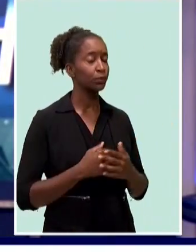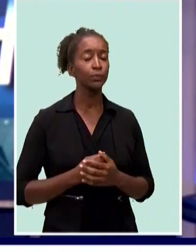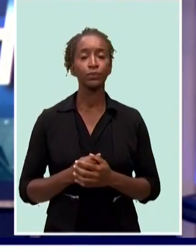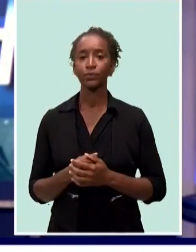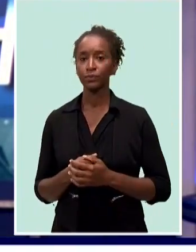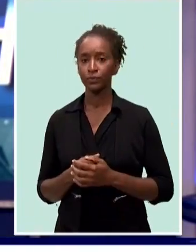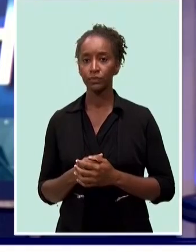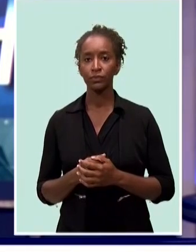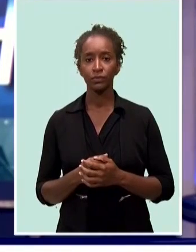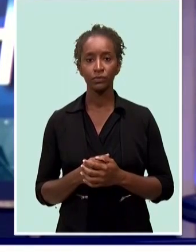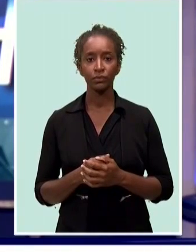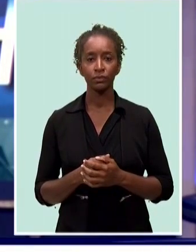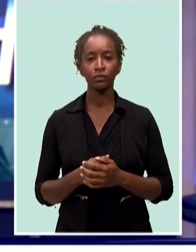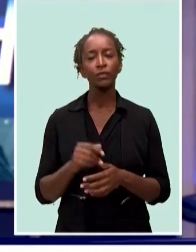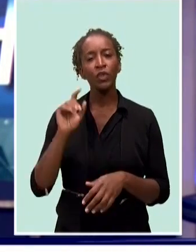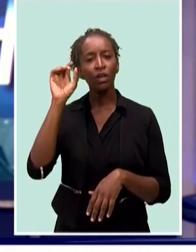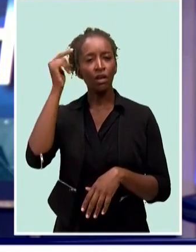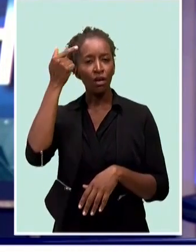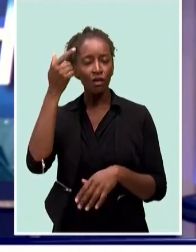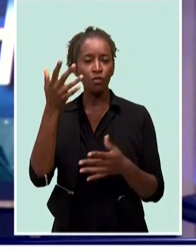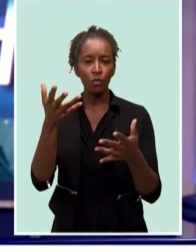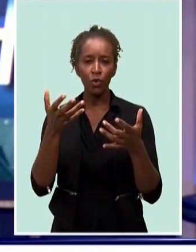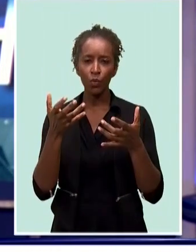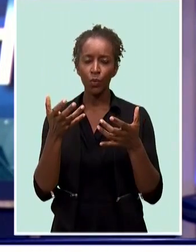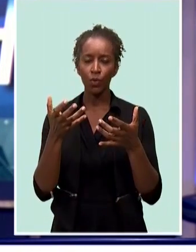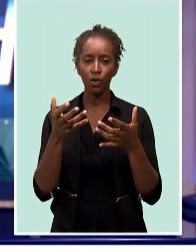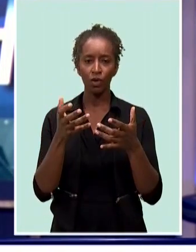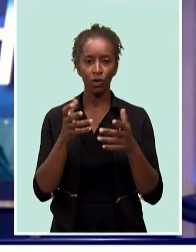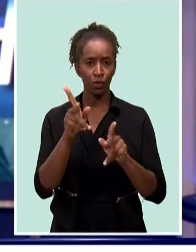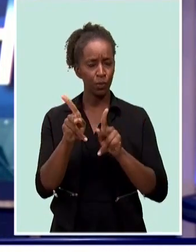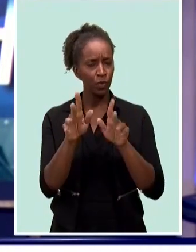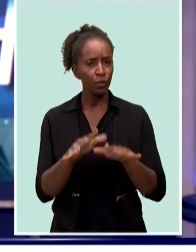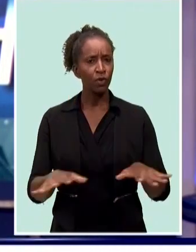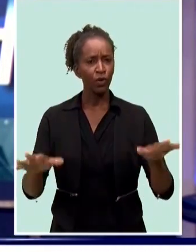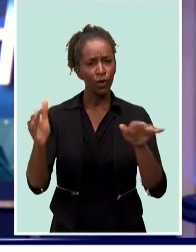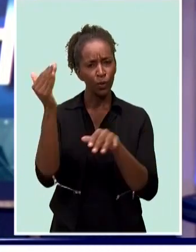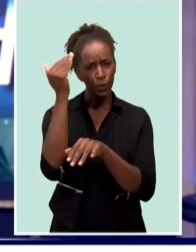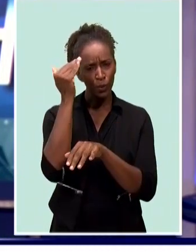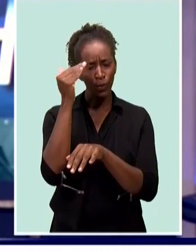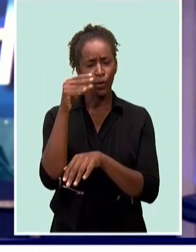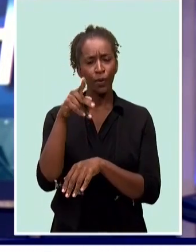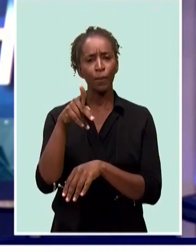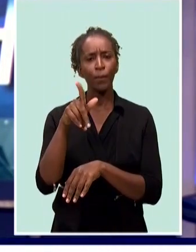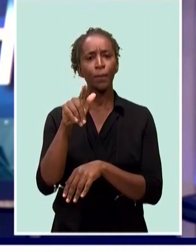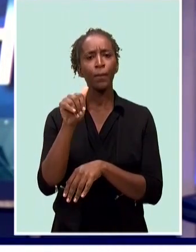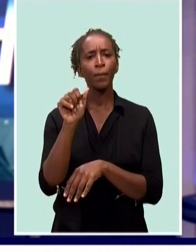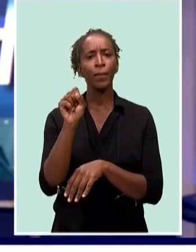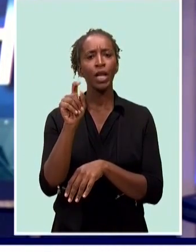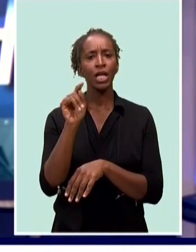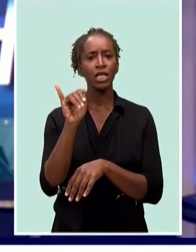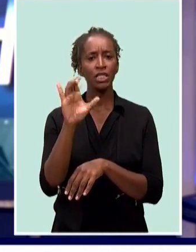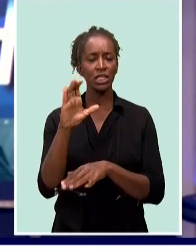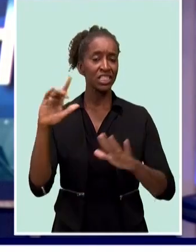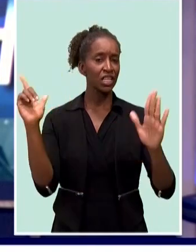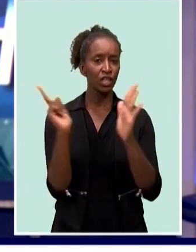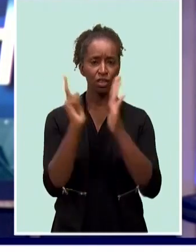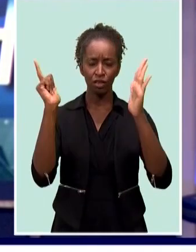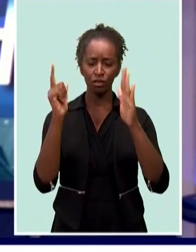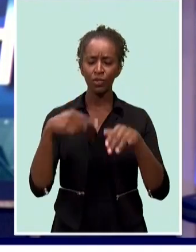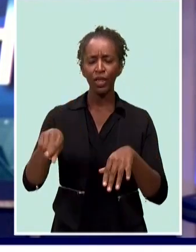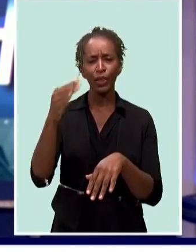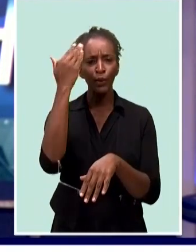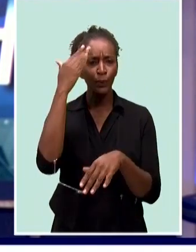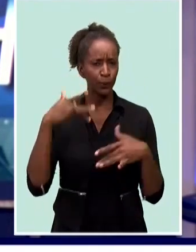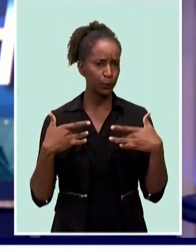committed to ensuring that Barbadians know what is going on with the ban on petrol-based plastics. That's according to Minister of Information, Broadcasting and